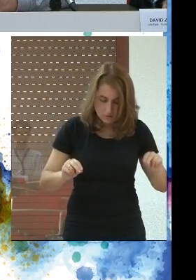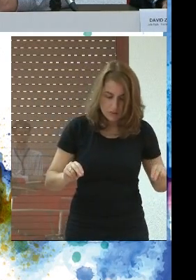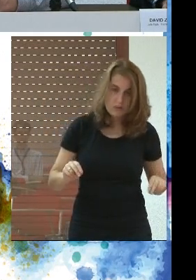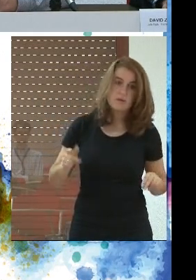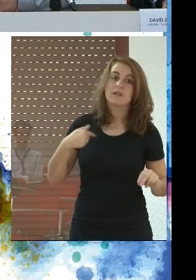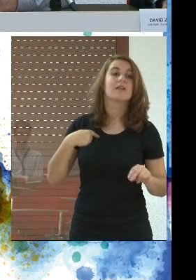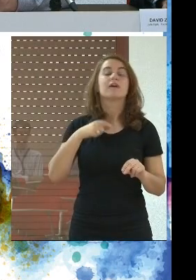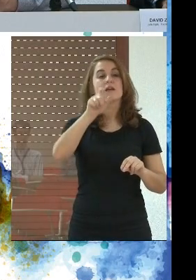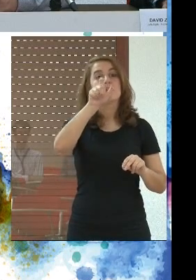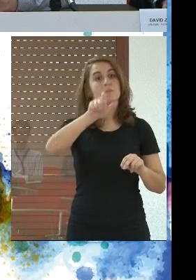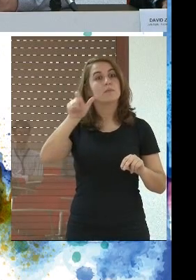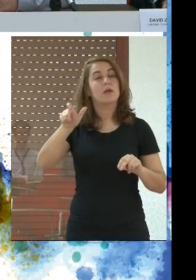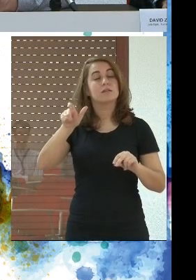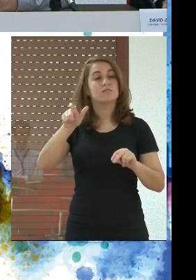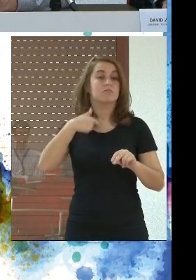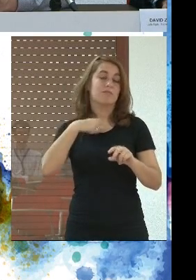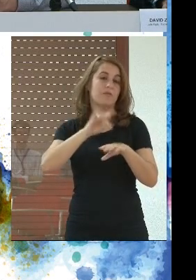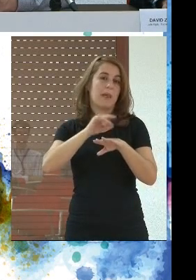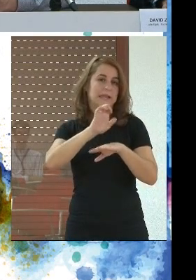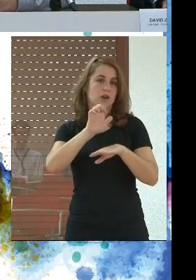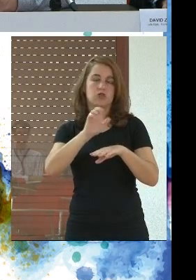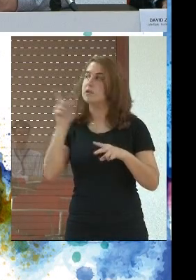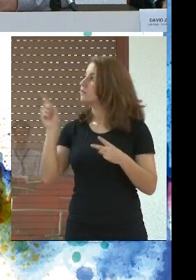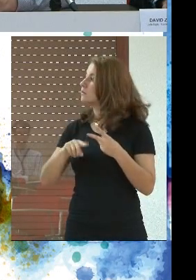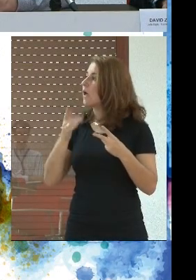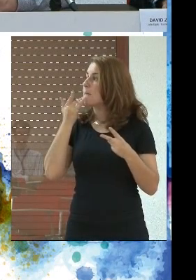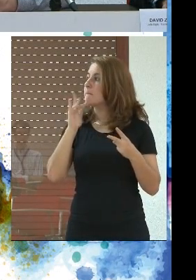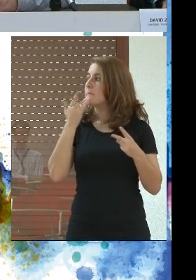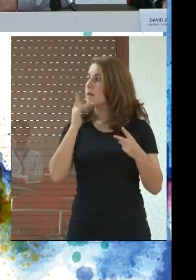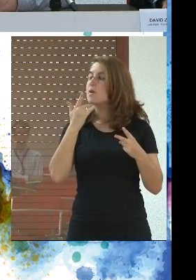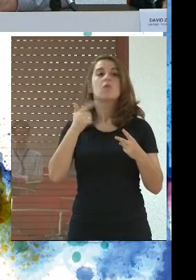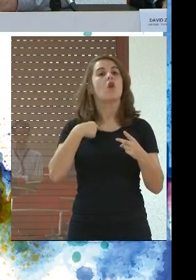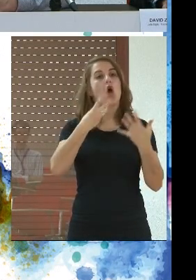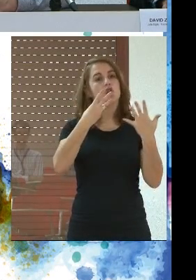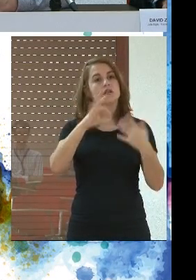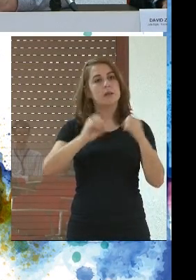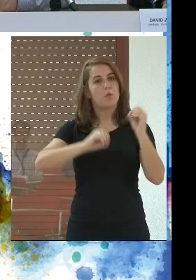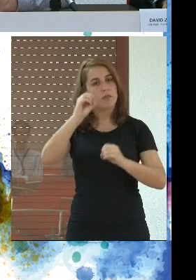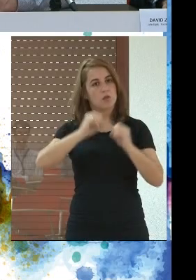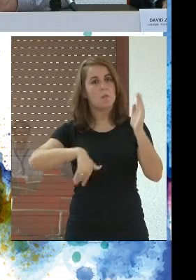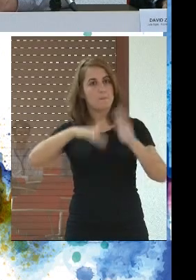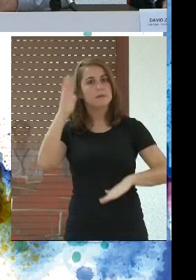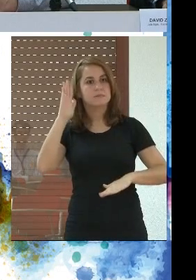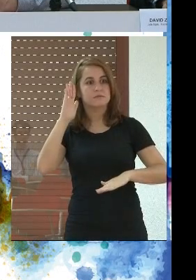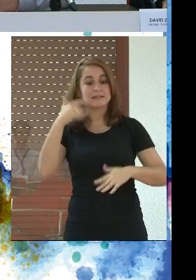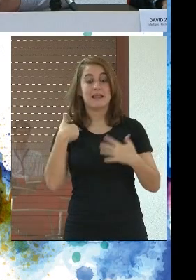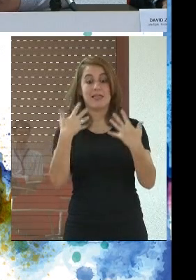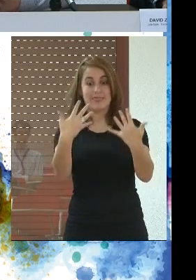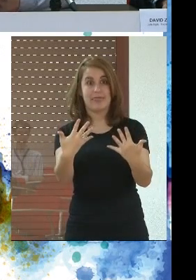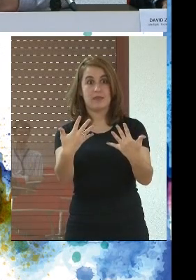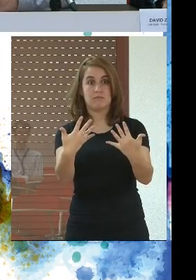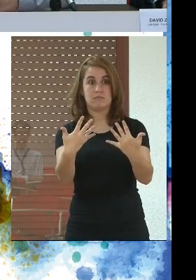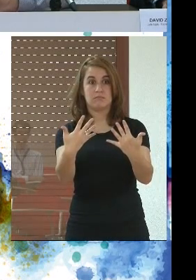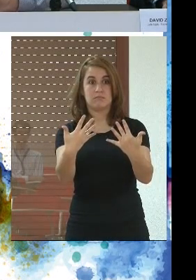task. These are only patients with multiple sclerosis. In the yellow color, the success rate